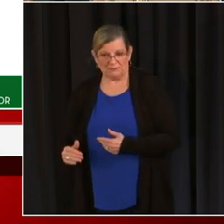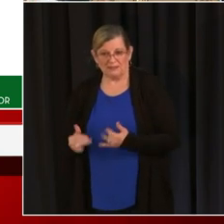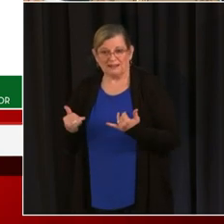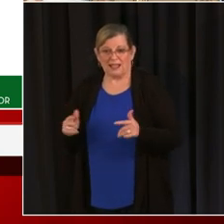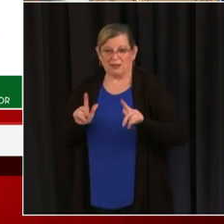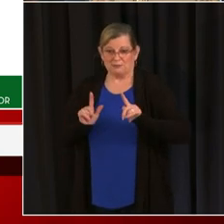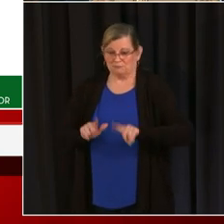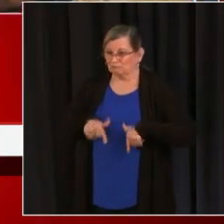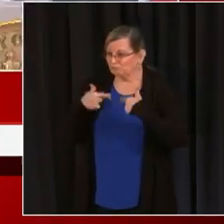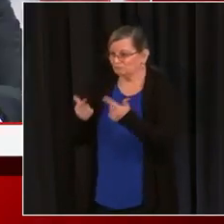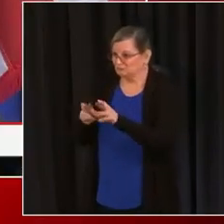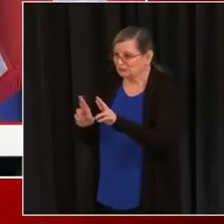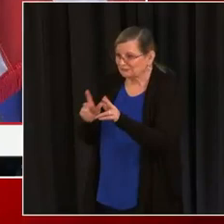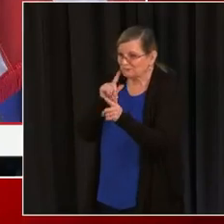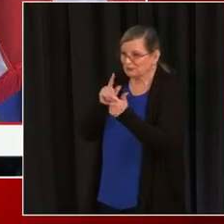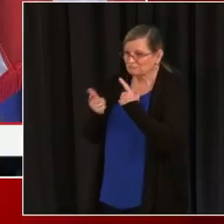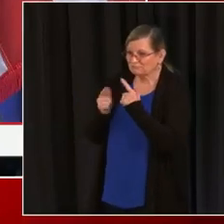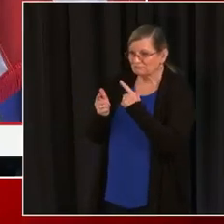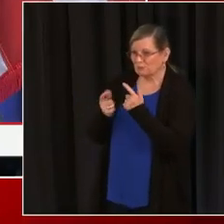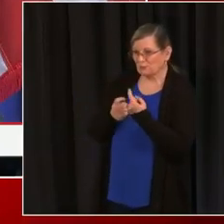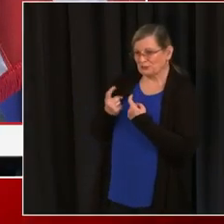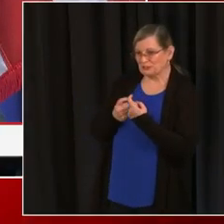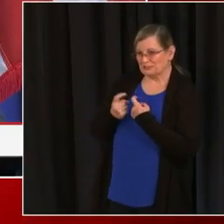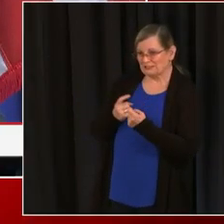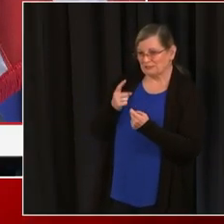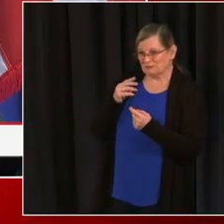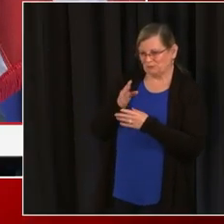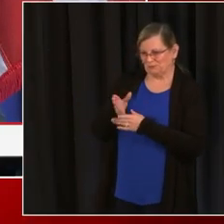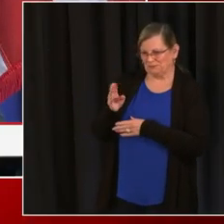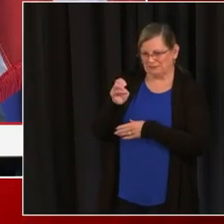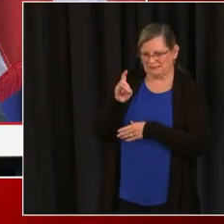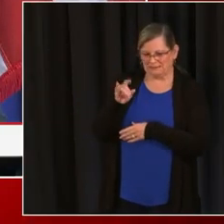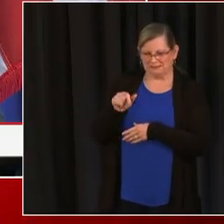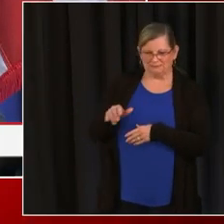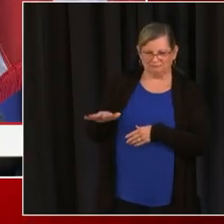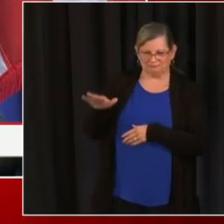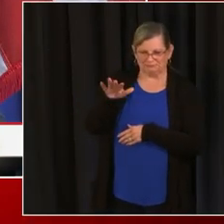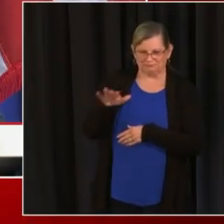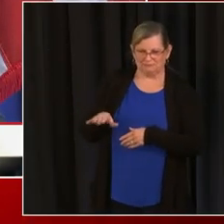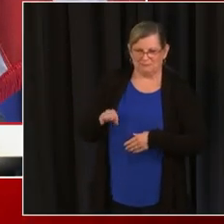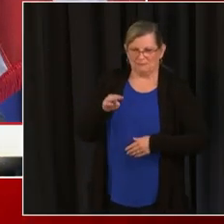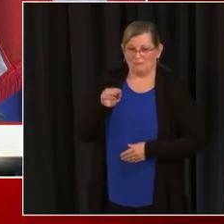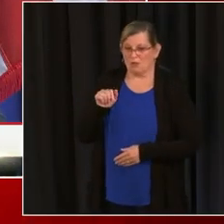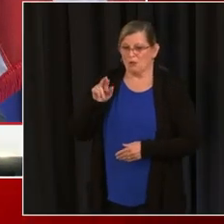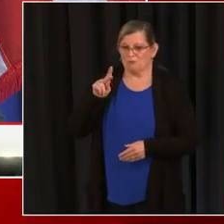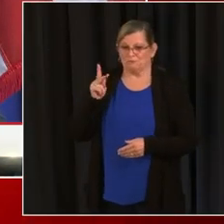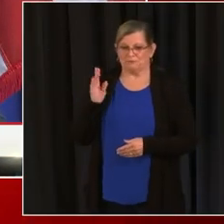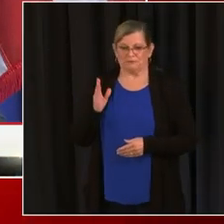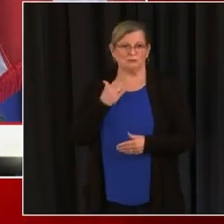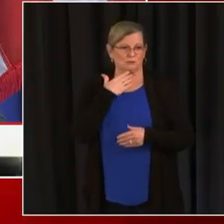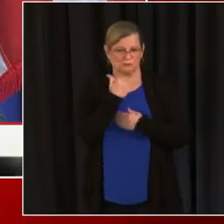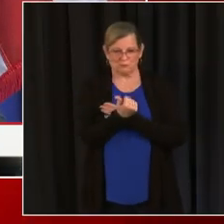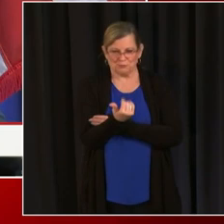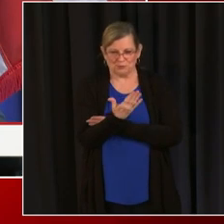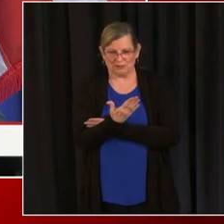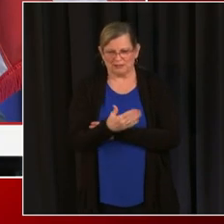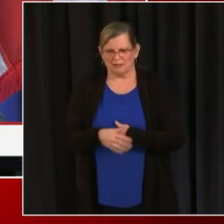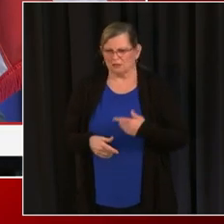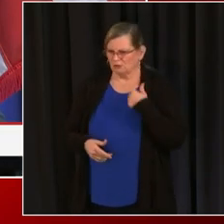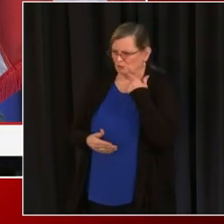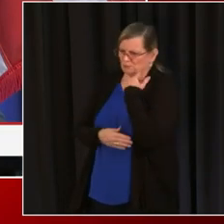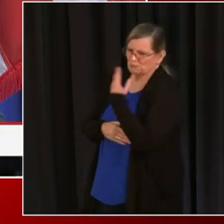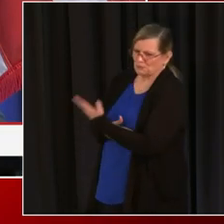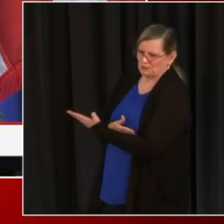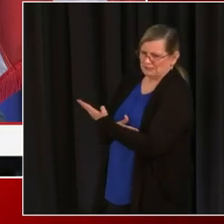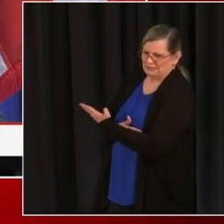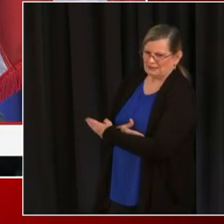we can take some questions. Questions? Yes, Mark. Good morning. Good morning. On Nats Park, is that